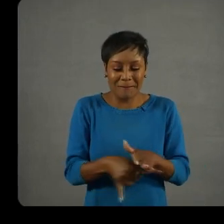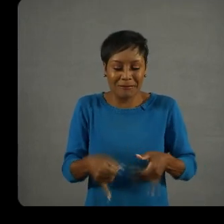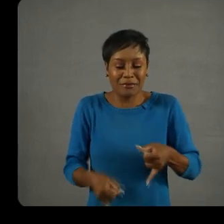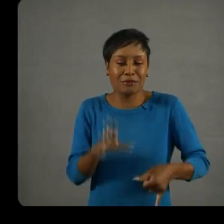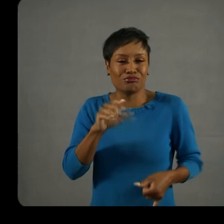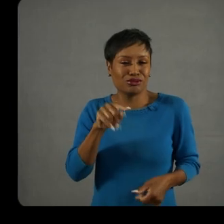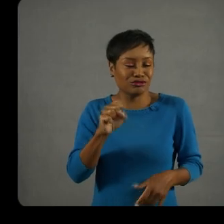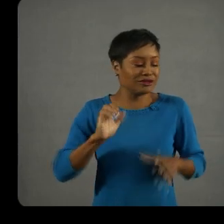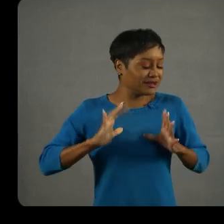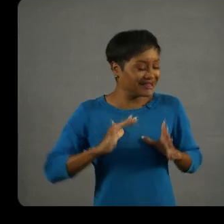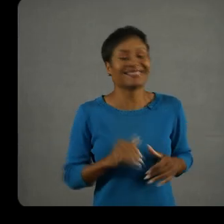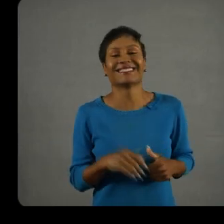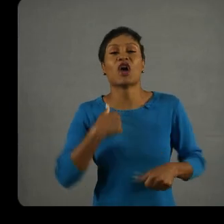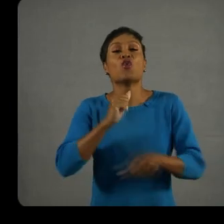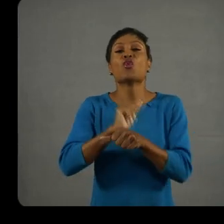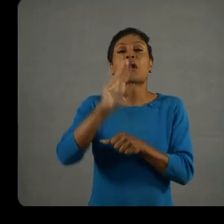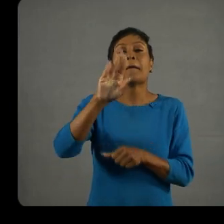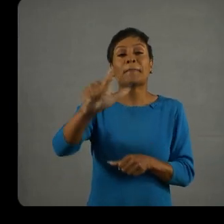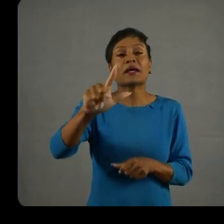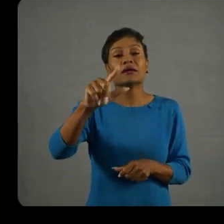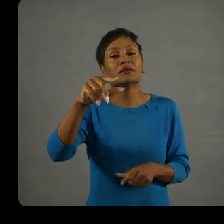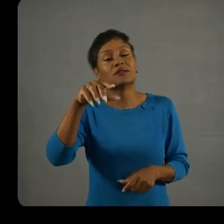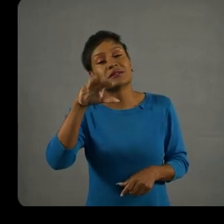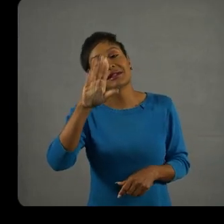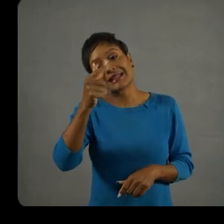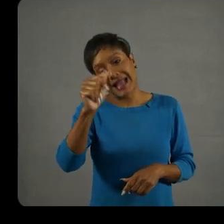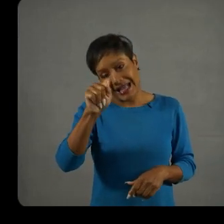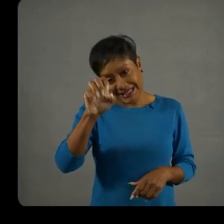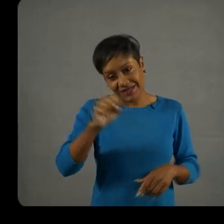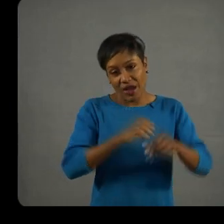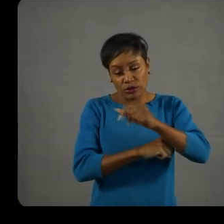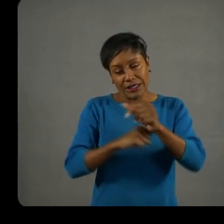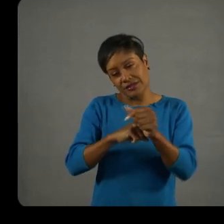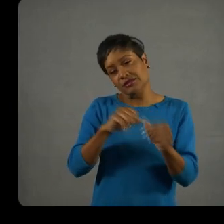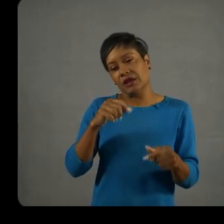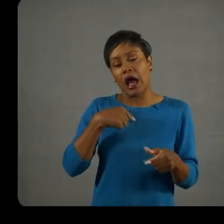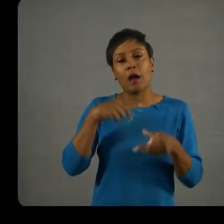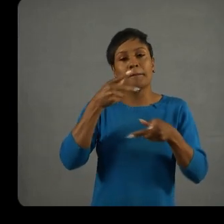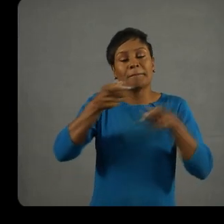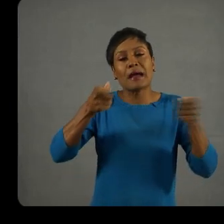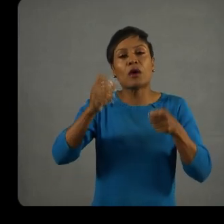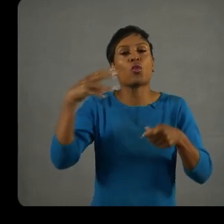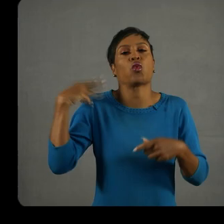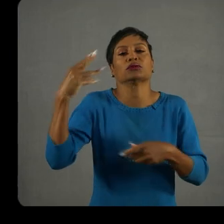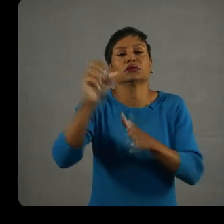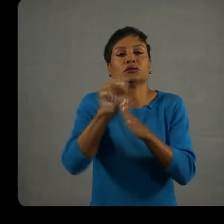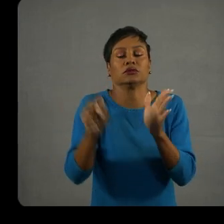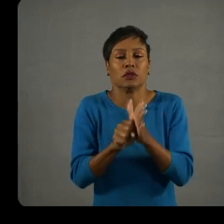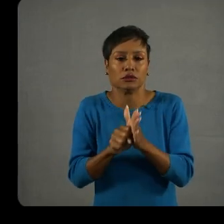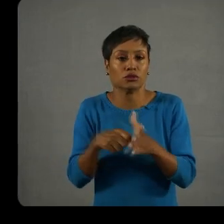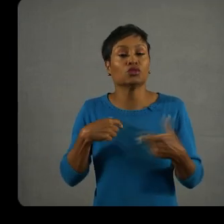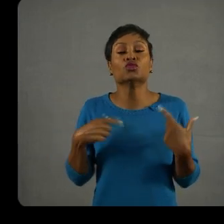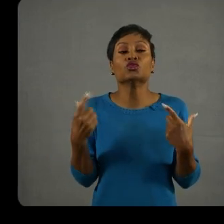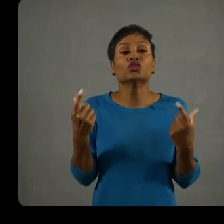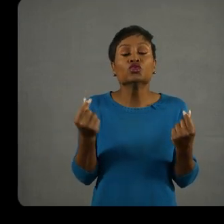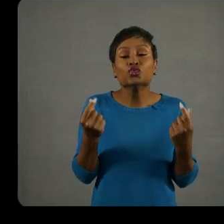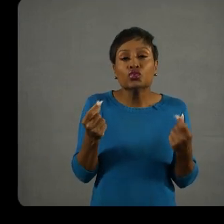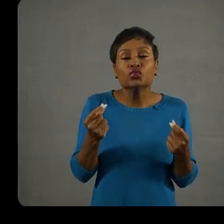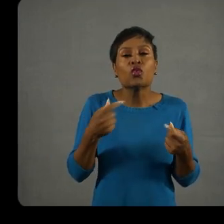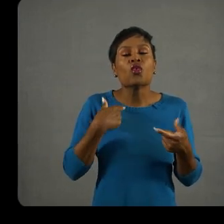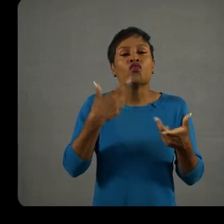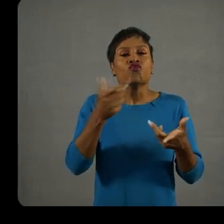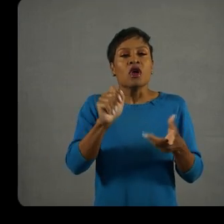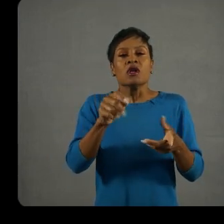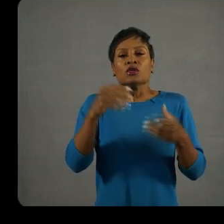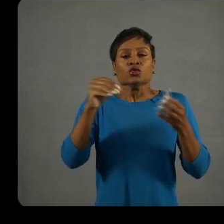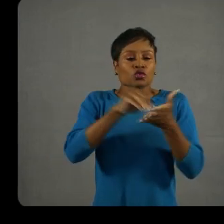So what I do at Gates Foundation, I manage the Washington State program, and what we're doing is to try and get